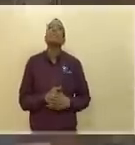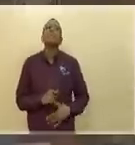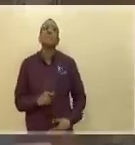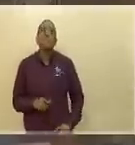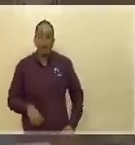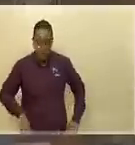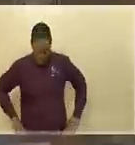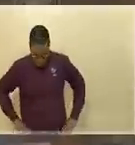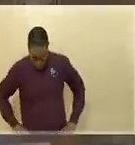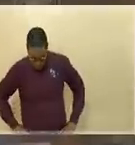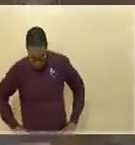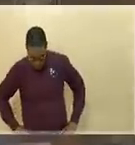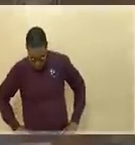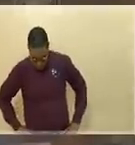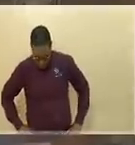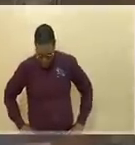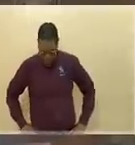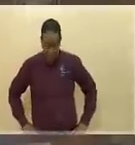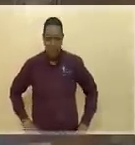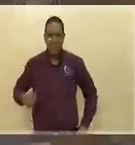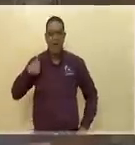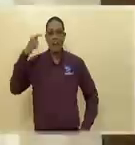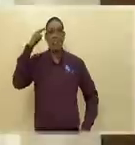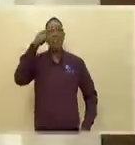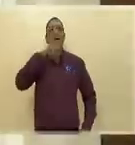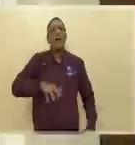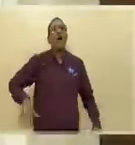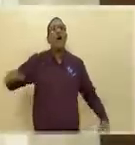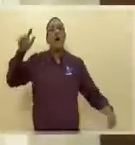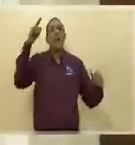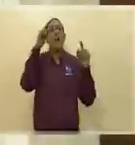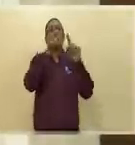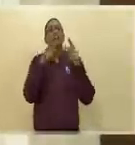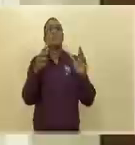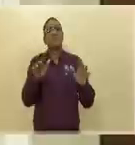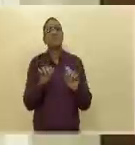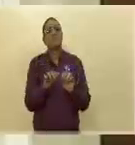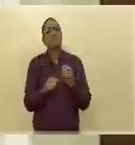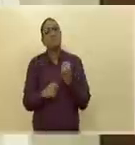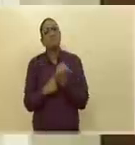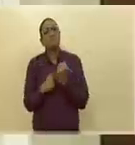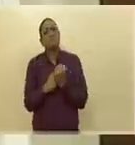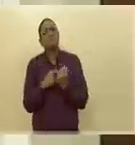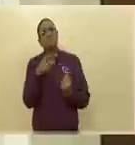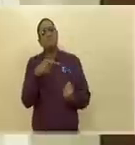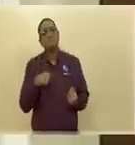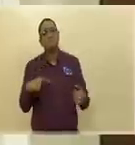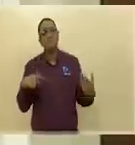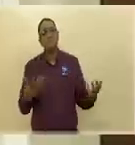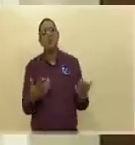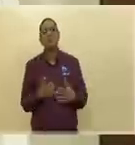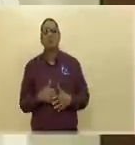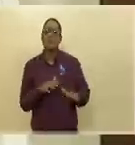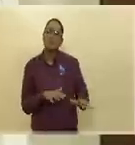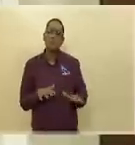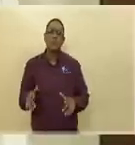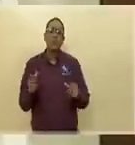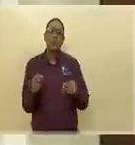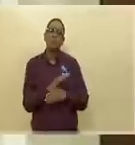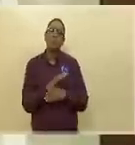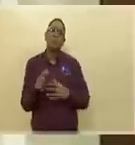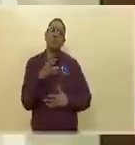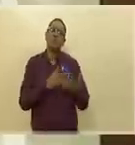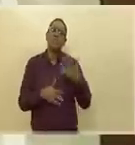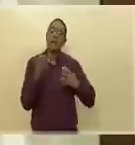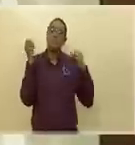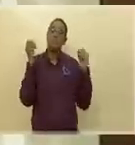that, I think we would all agree, would have assisted in our the ease of doing business in our society.